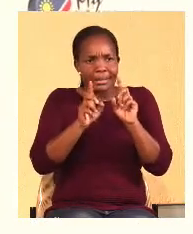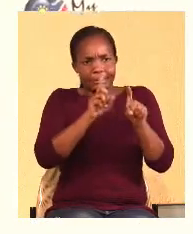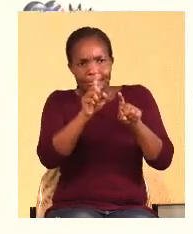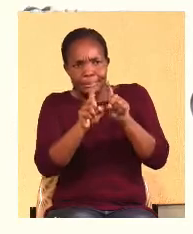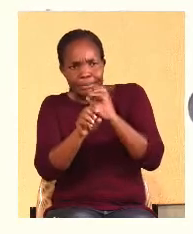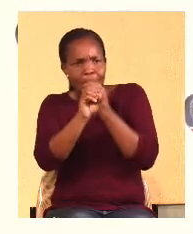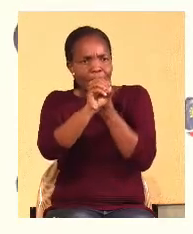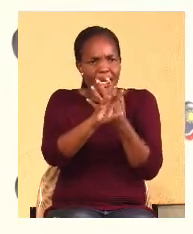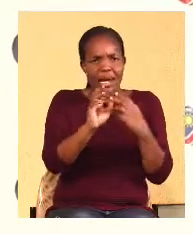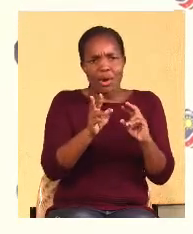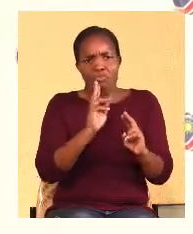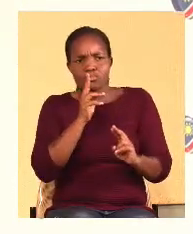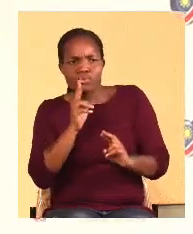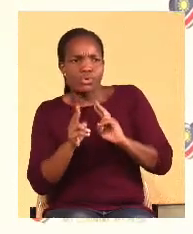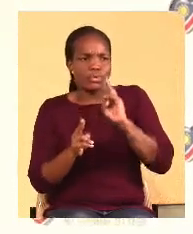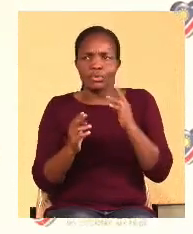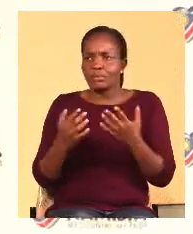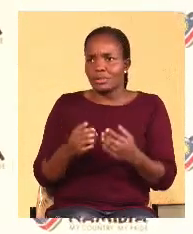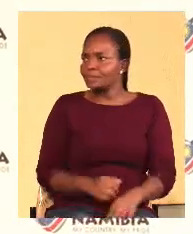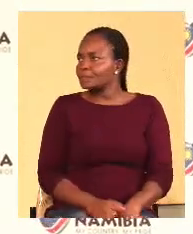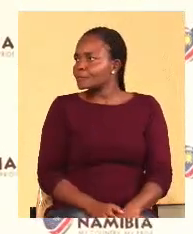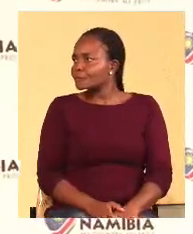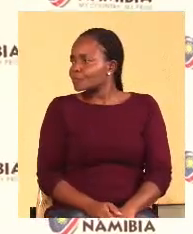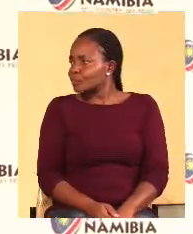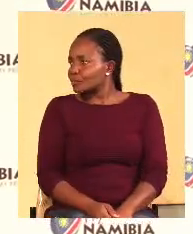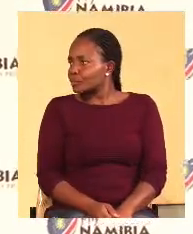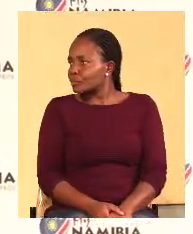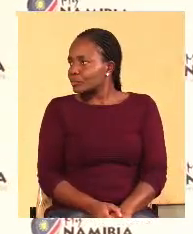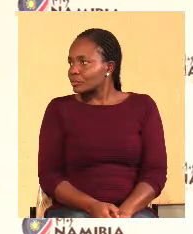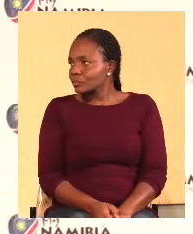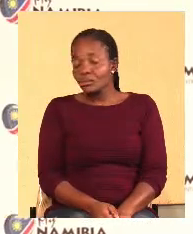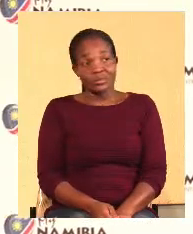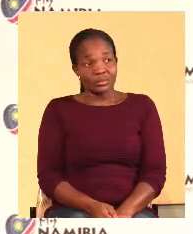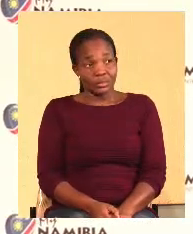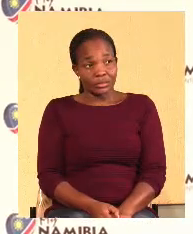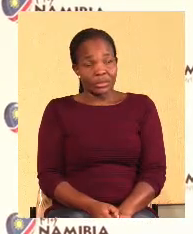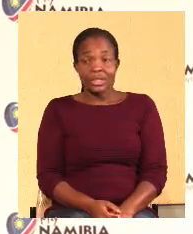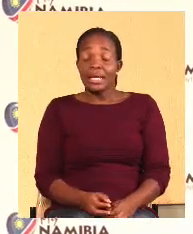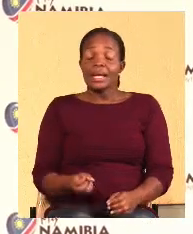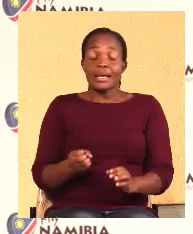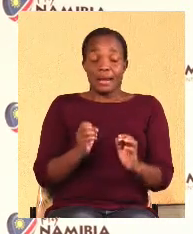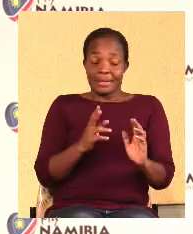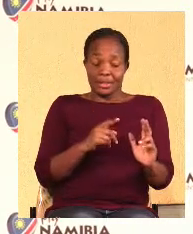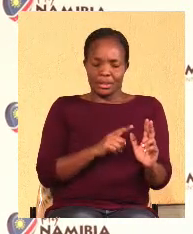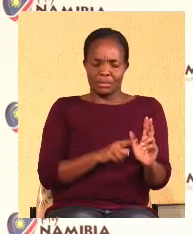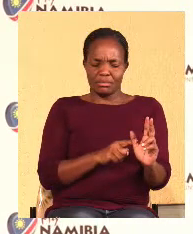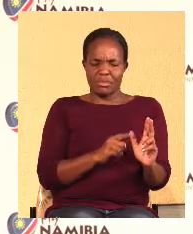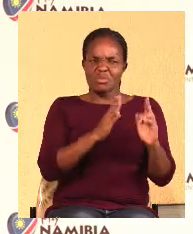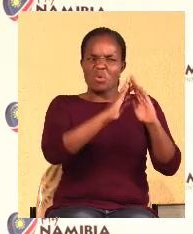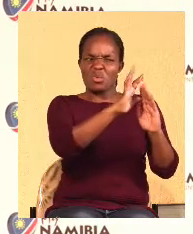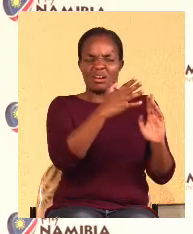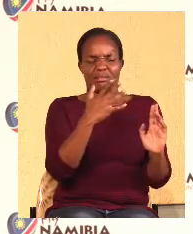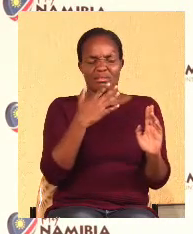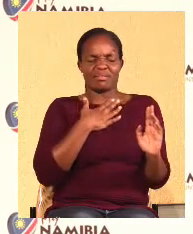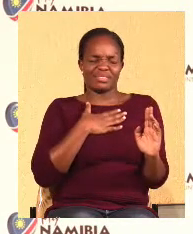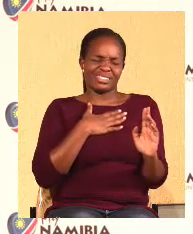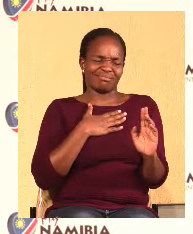the first question? What are the procedures if someone were to indicate that he or she is having